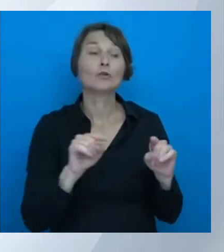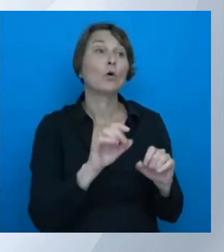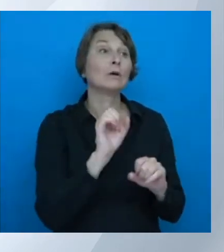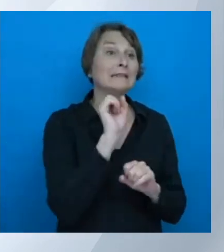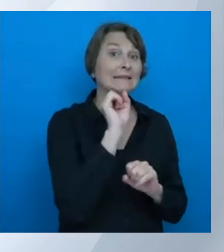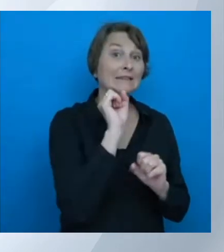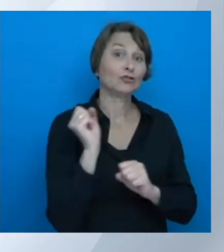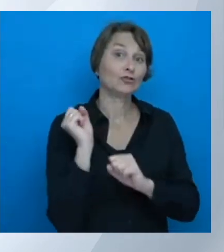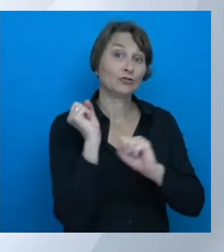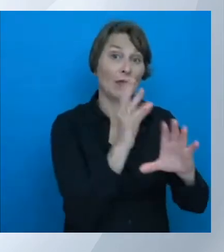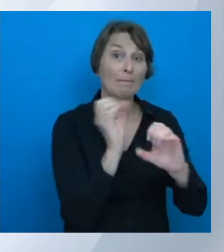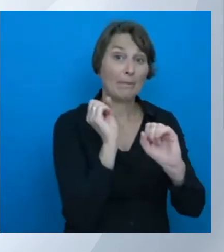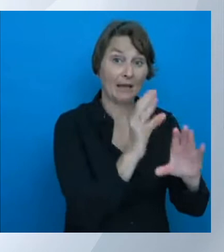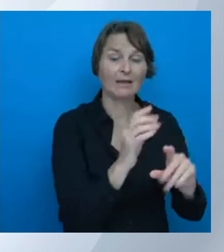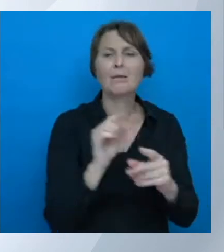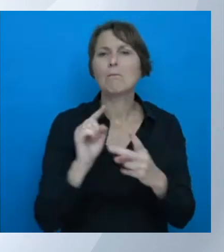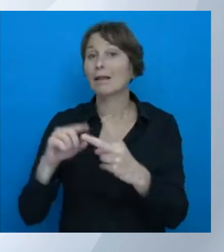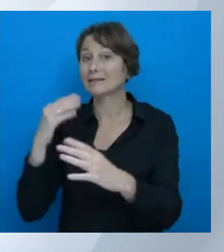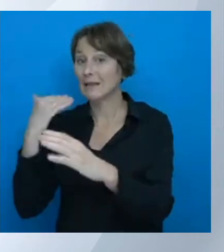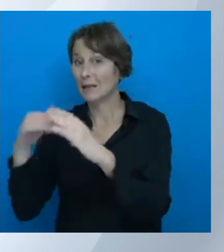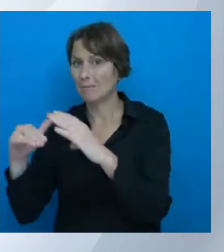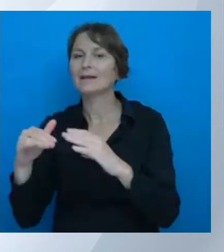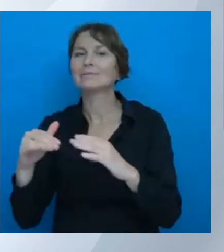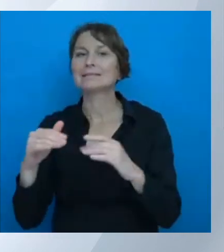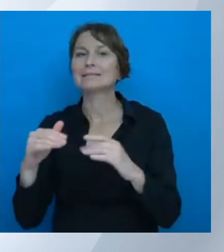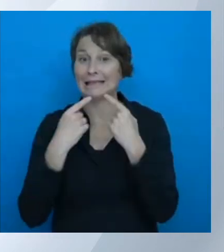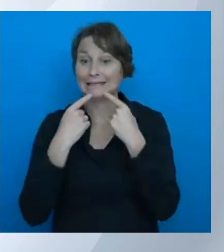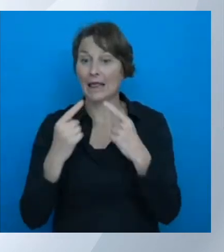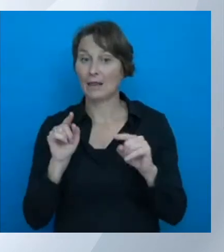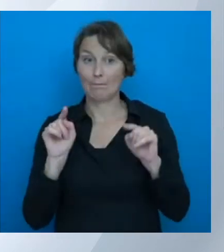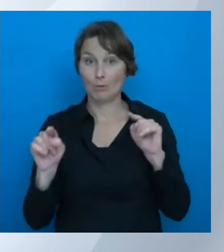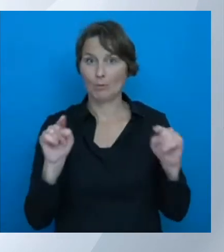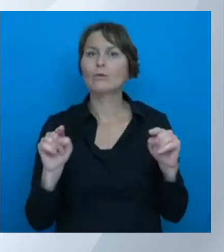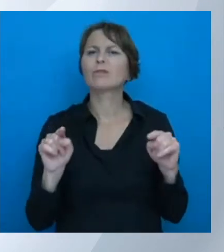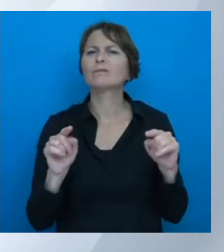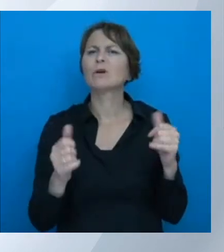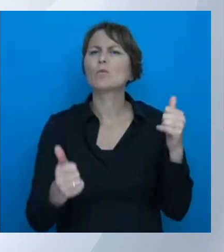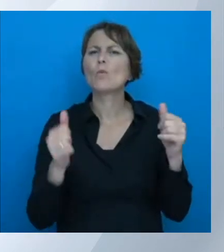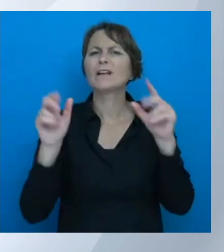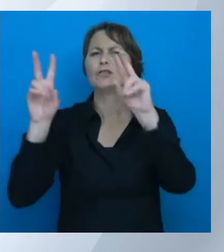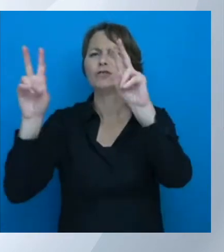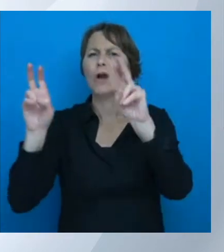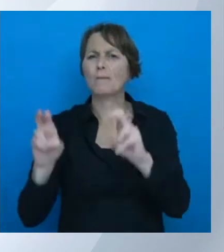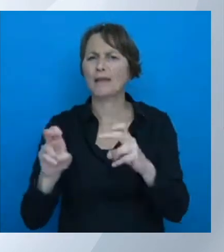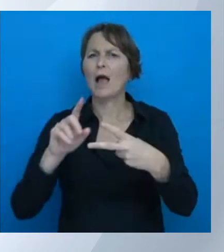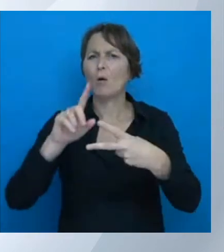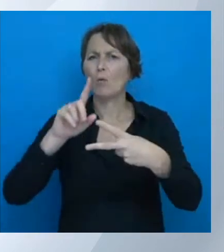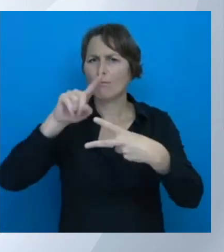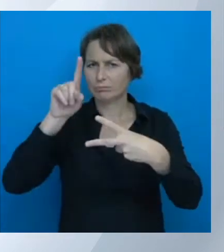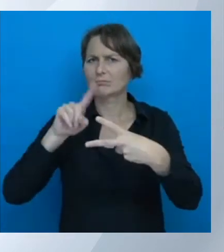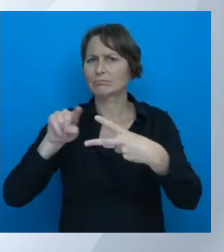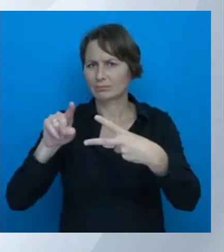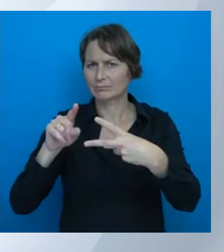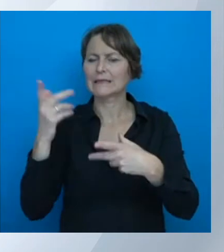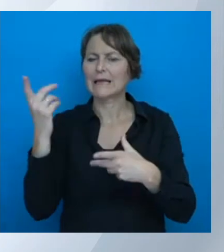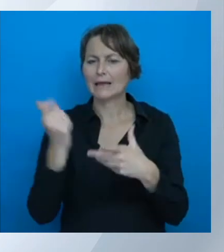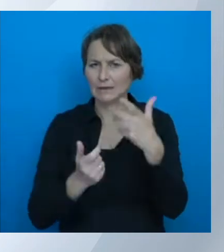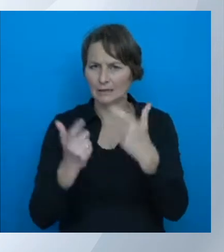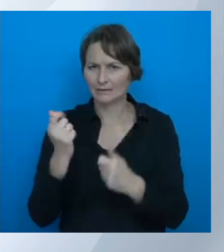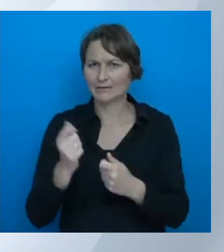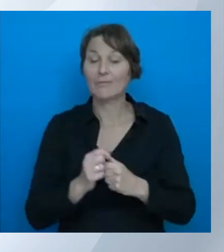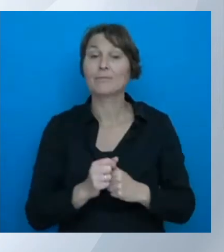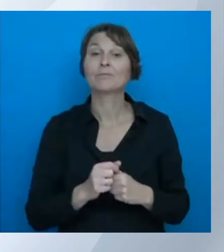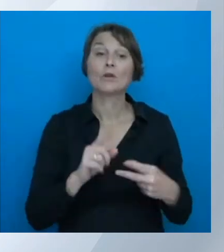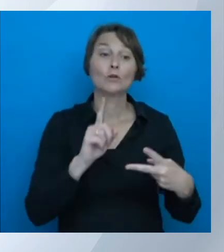Dapr sidecars that which topics we want to subscribe for. And in this case, both this shipping and